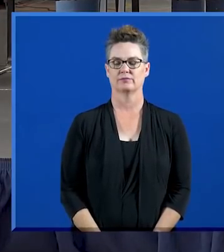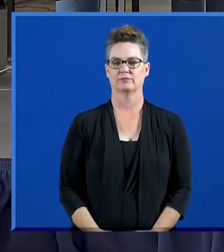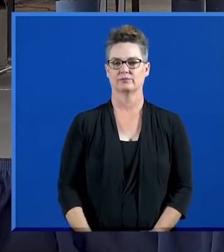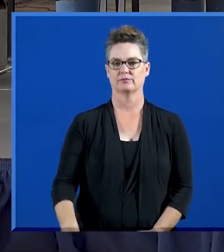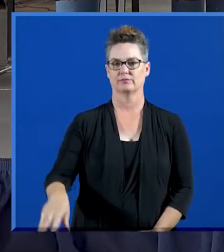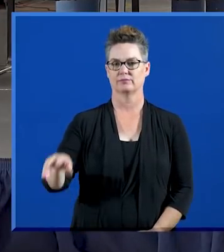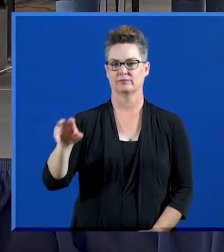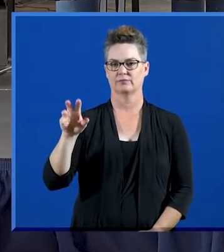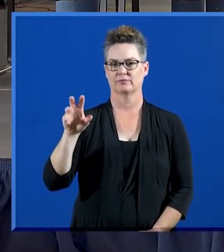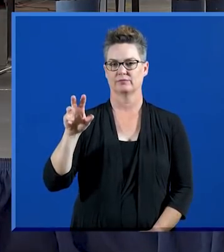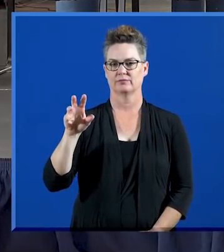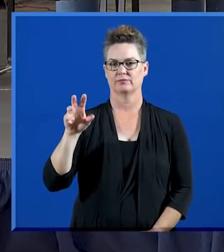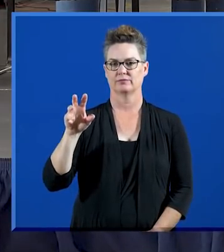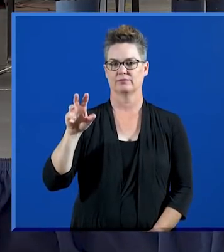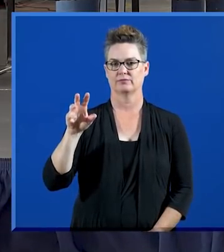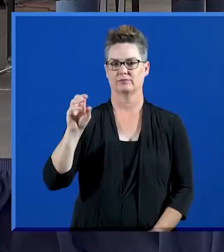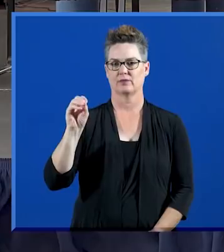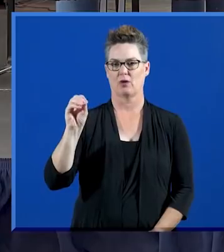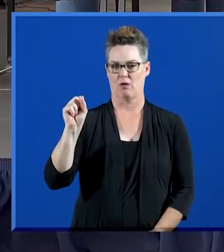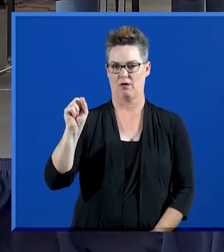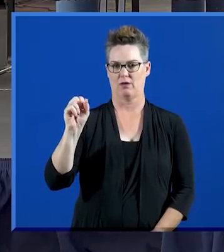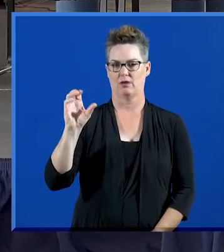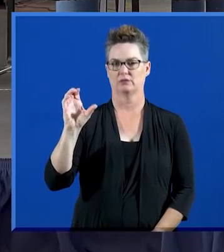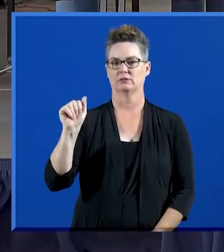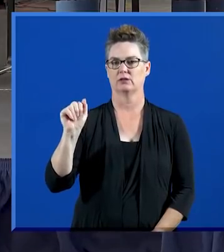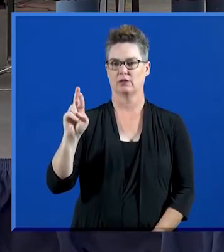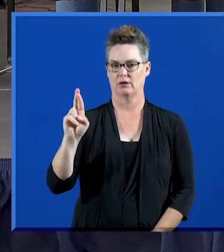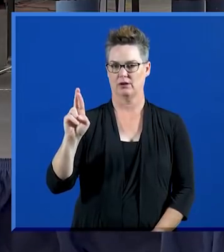Oscar Verduzco.